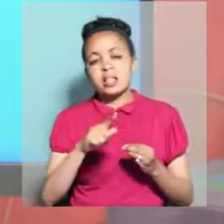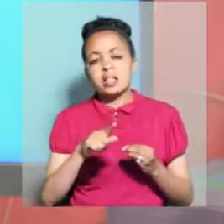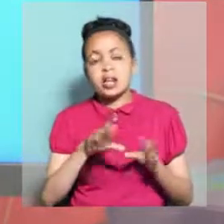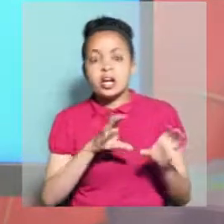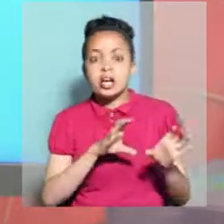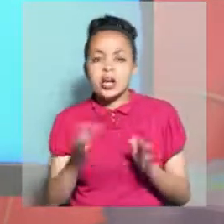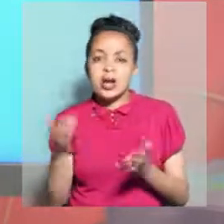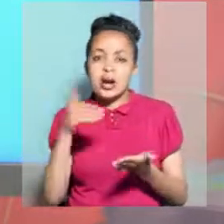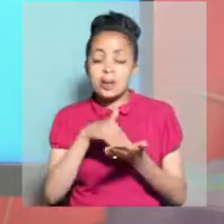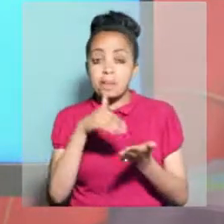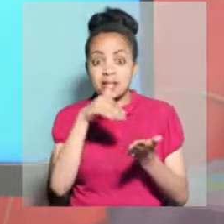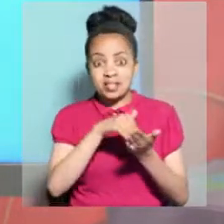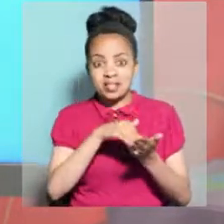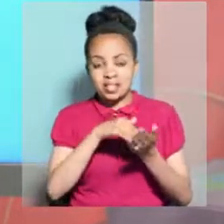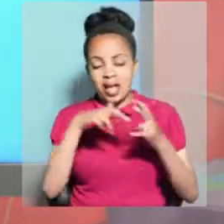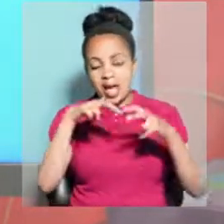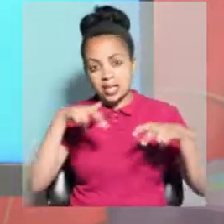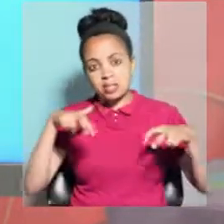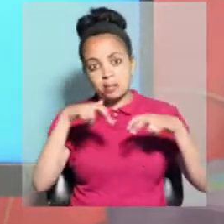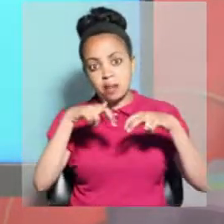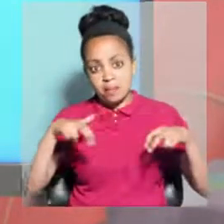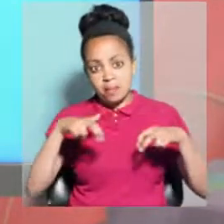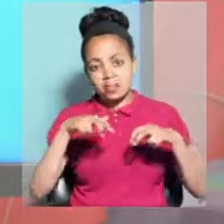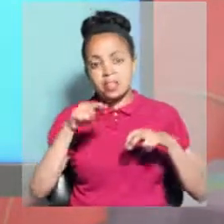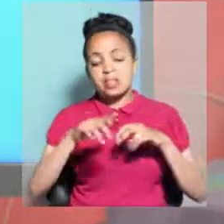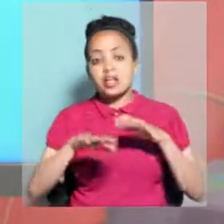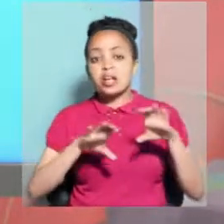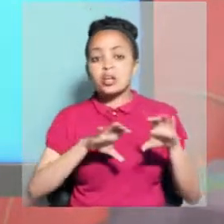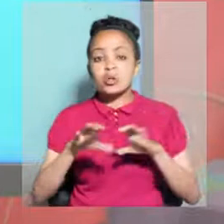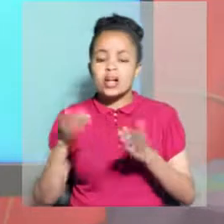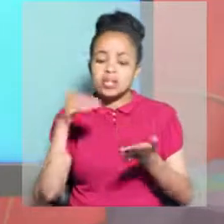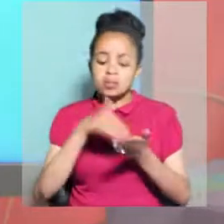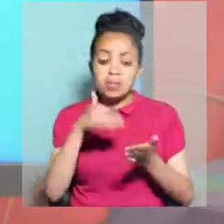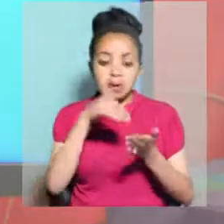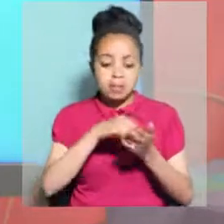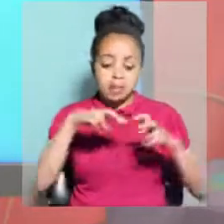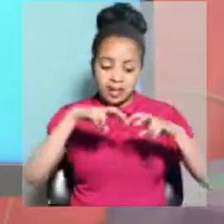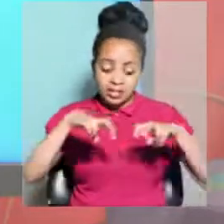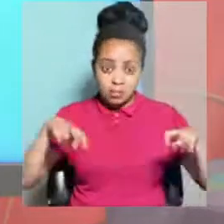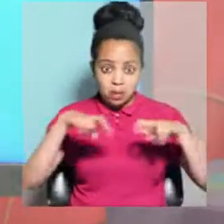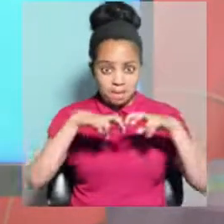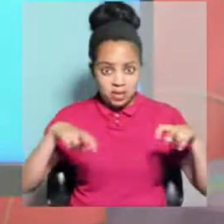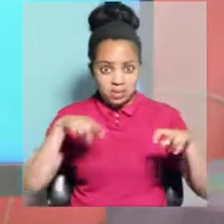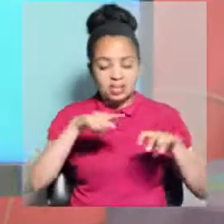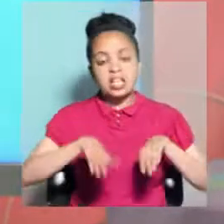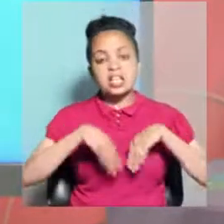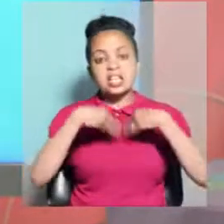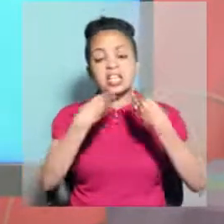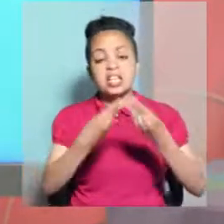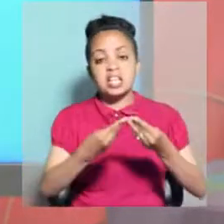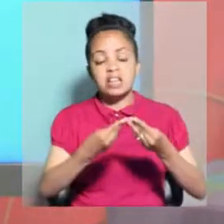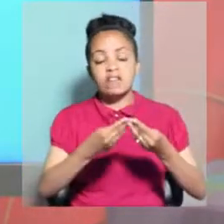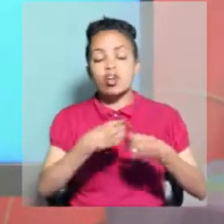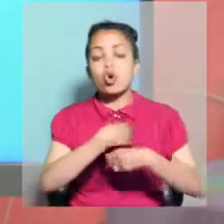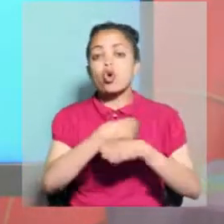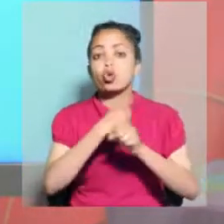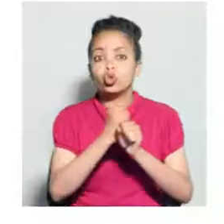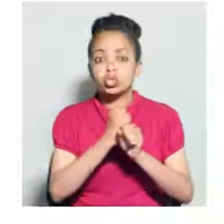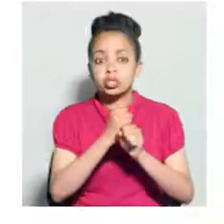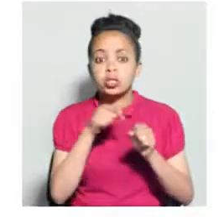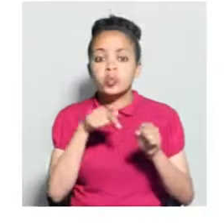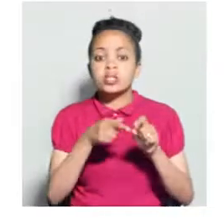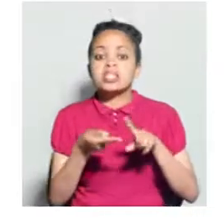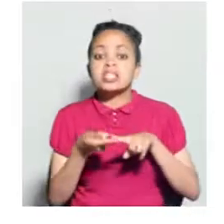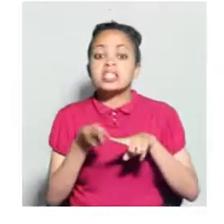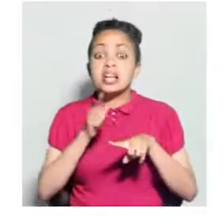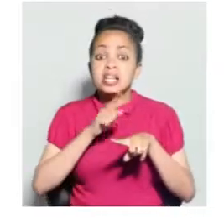out a repeated experimentation. After they carry out a repeated experimentation, they give conclusion, which is a